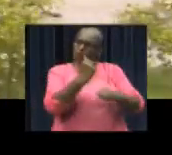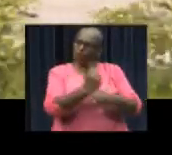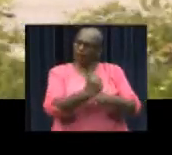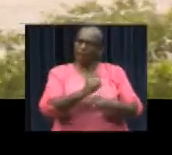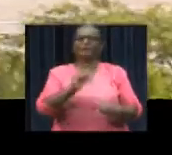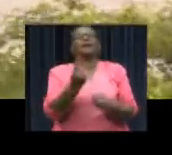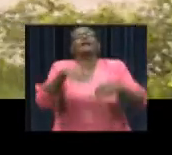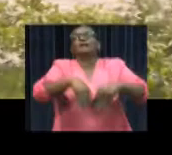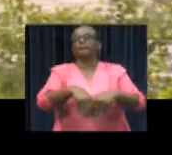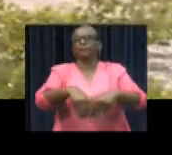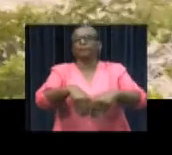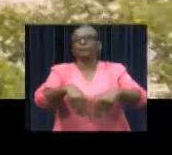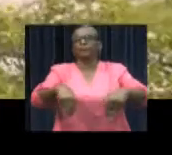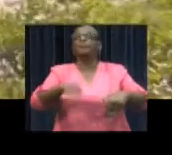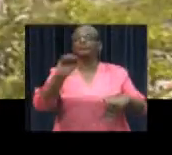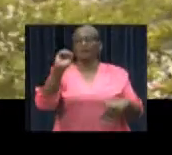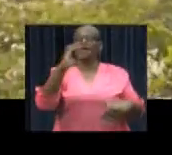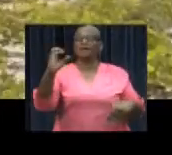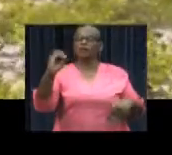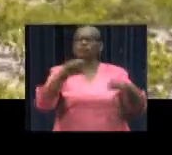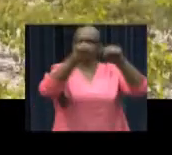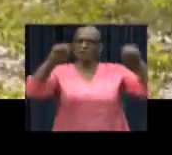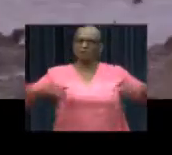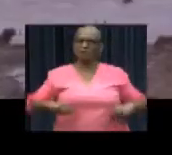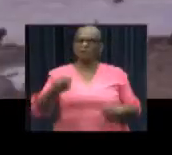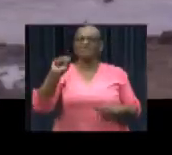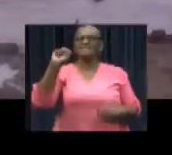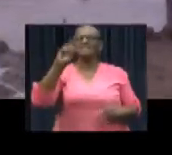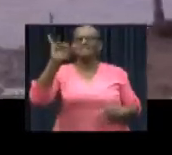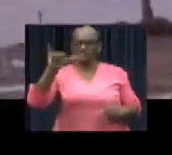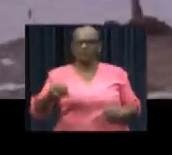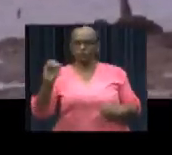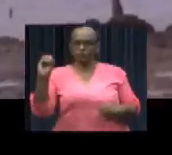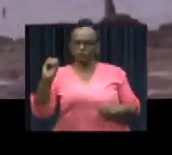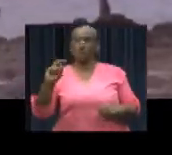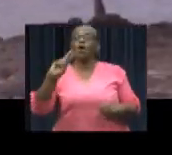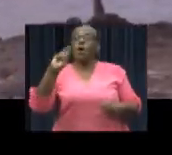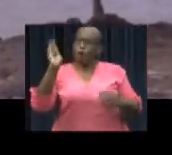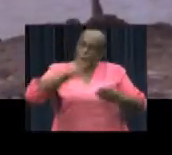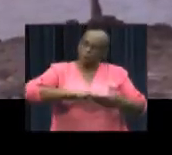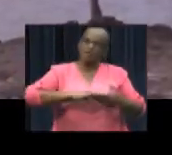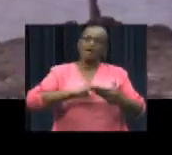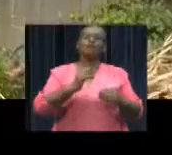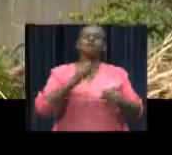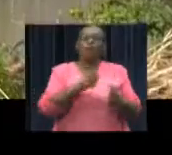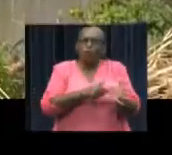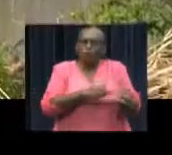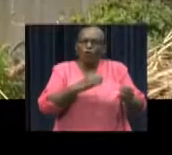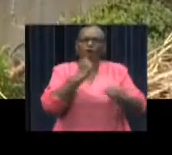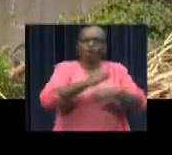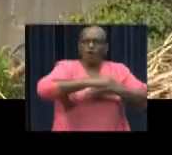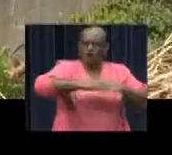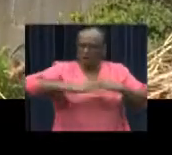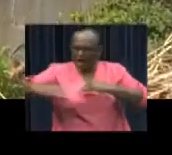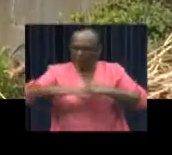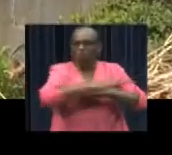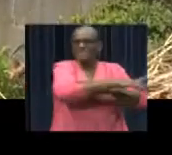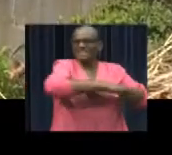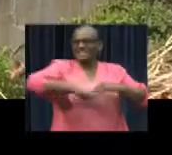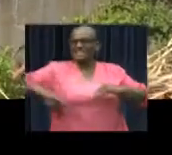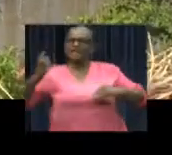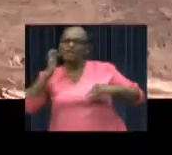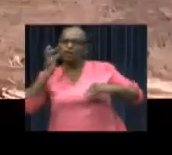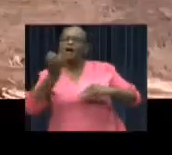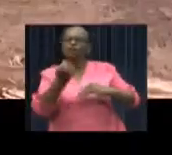The ecosystems offer CO2 storage, which is used for agricultural purposes. The